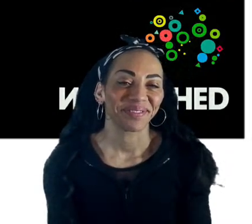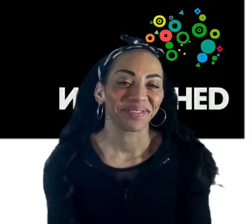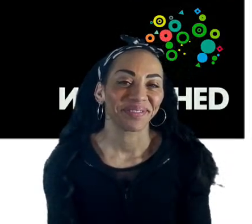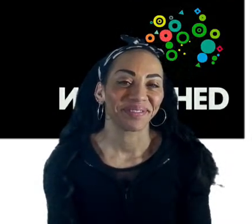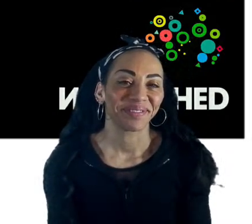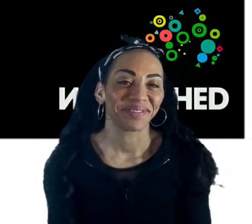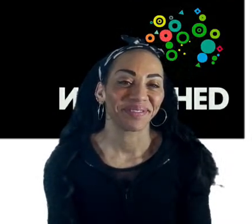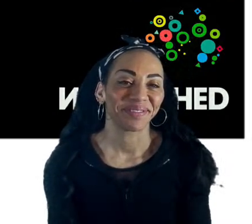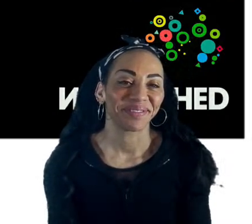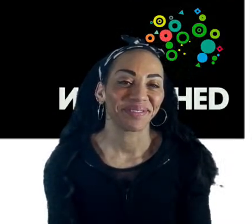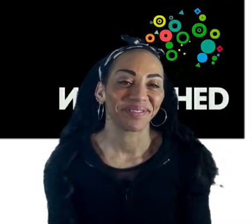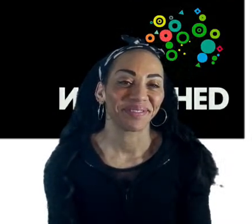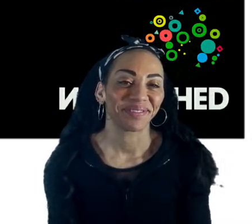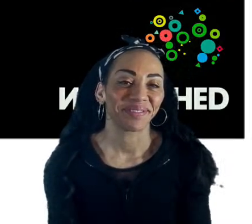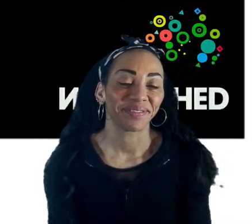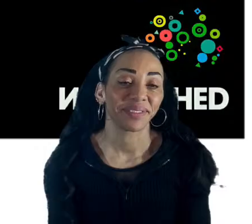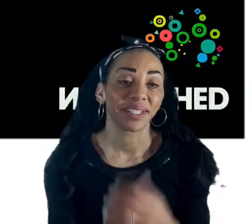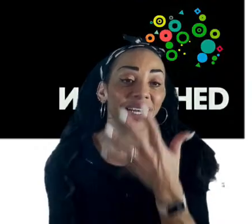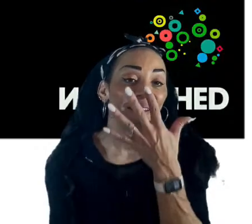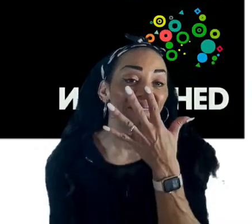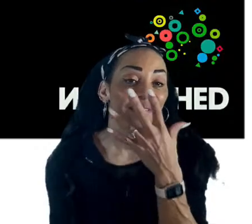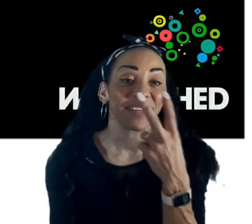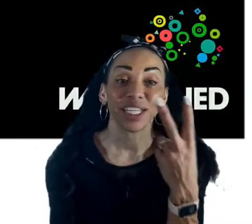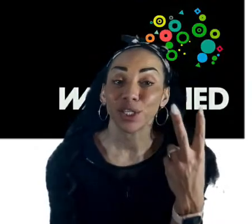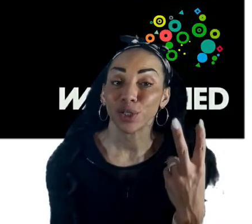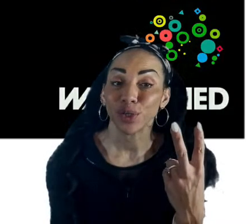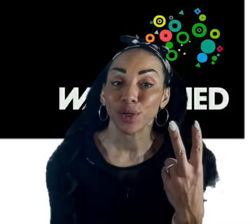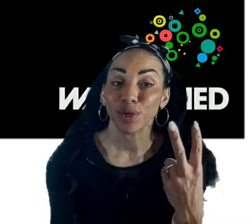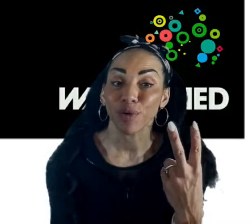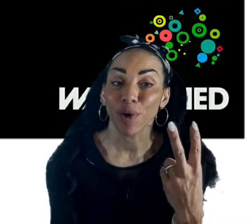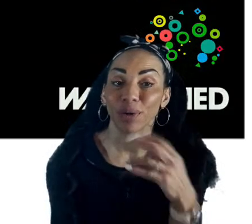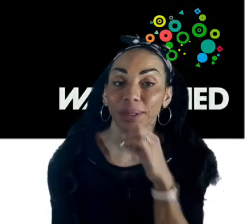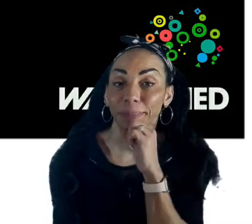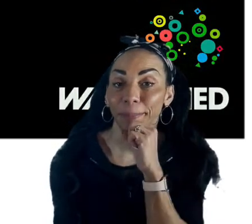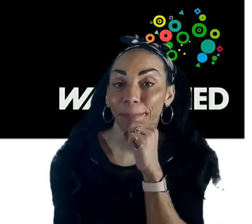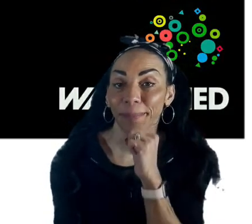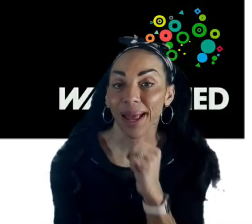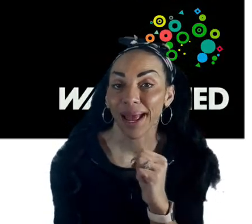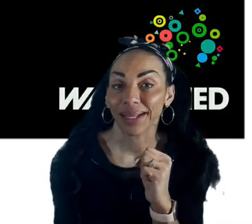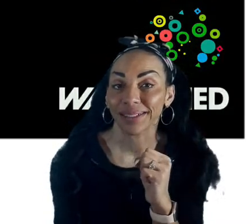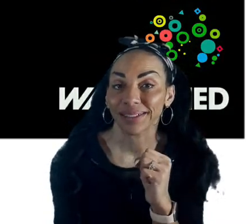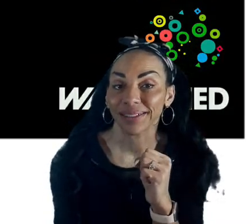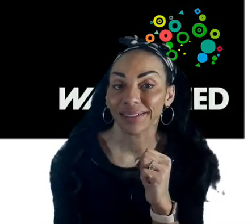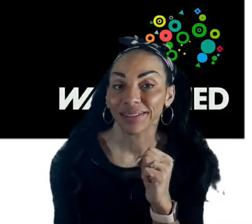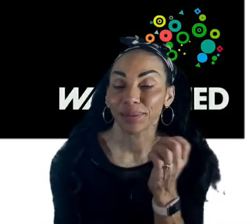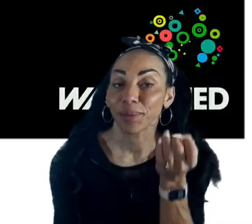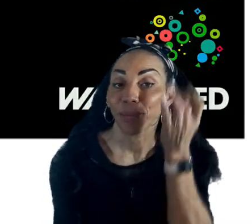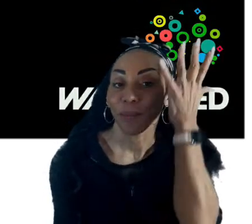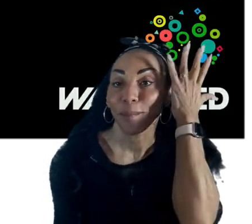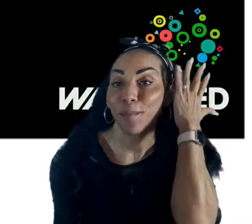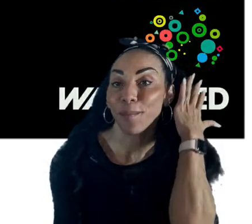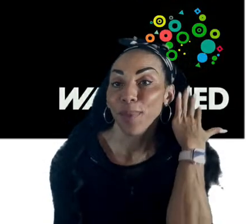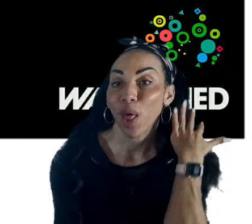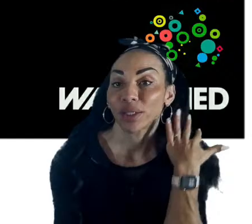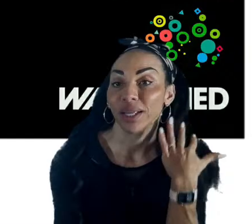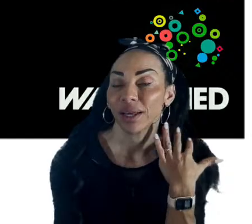a 52-year-old man with blonde hair. Is that what I've got to say?